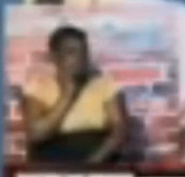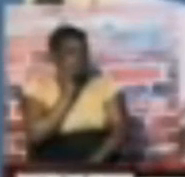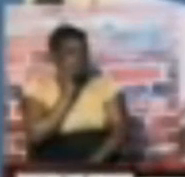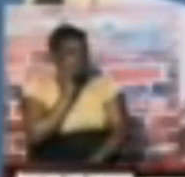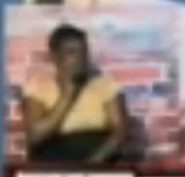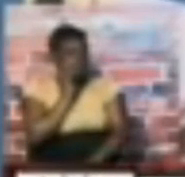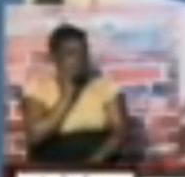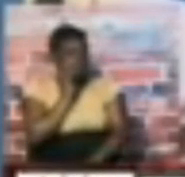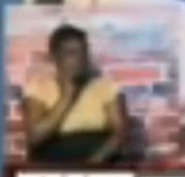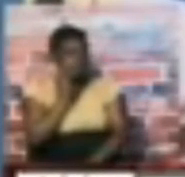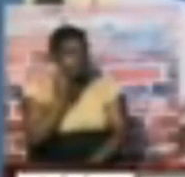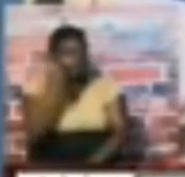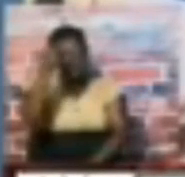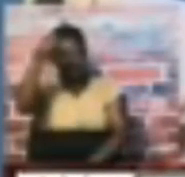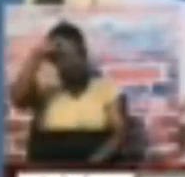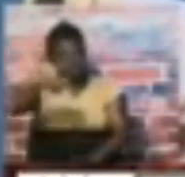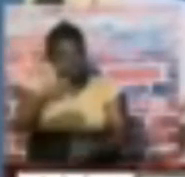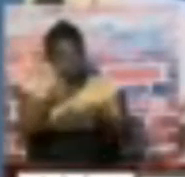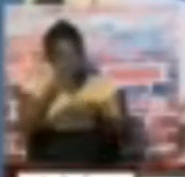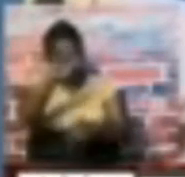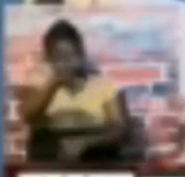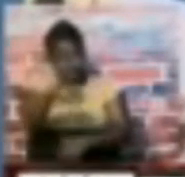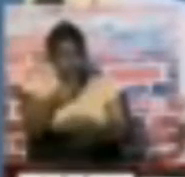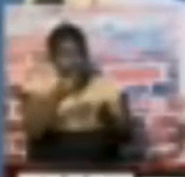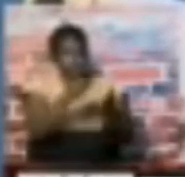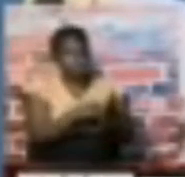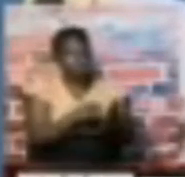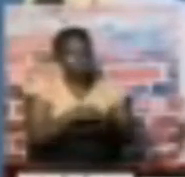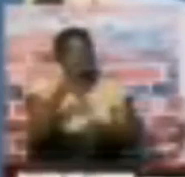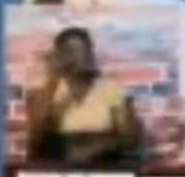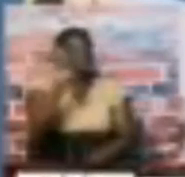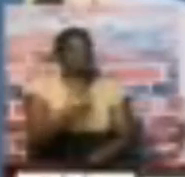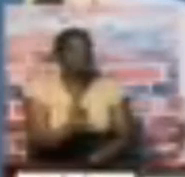And 17 tons of maize flour, beans, and sugar.